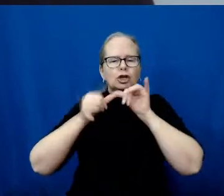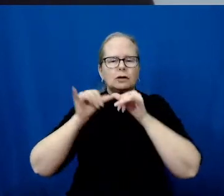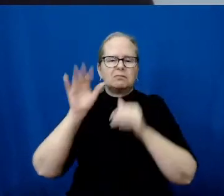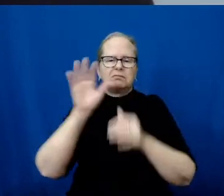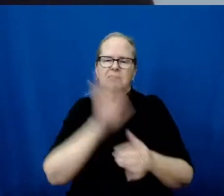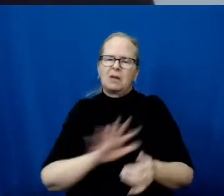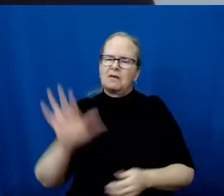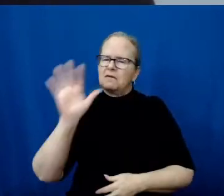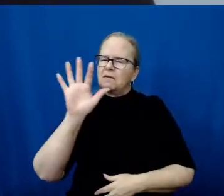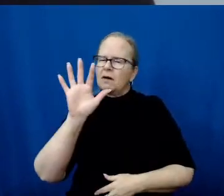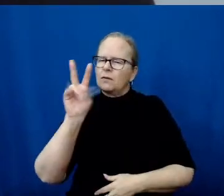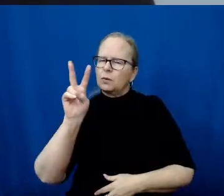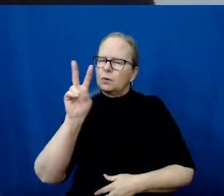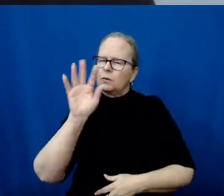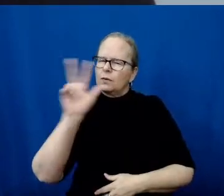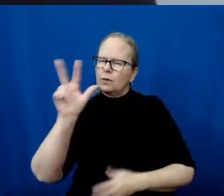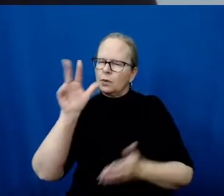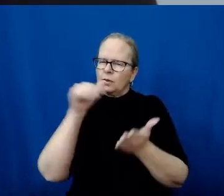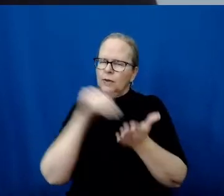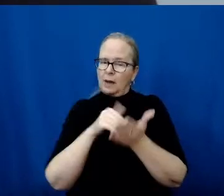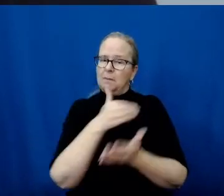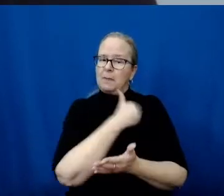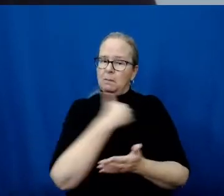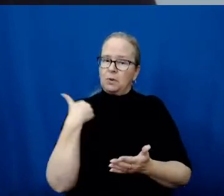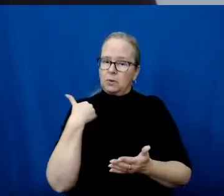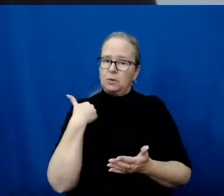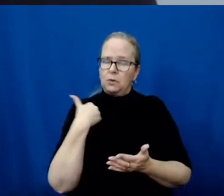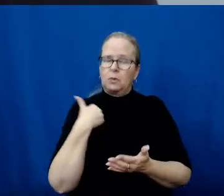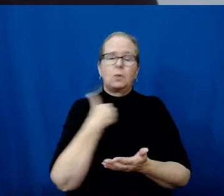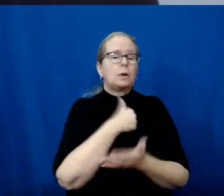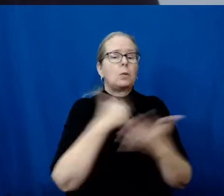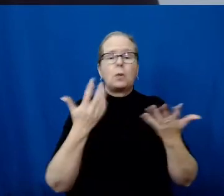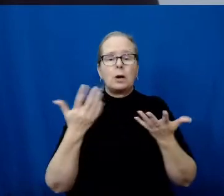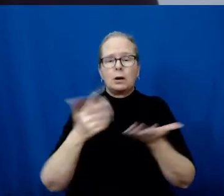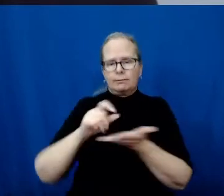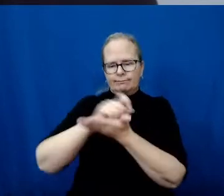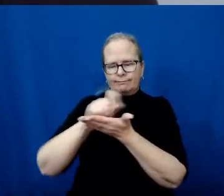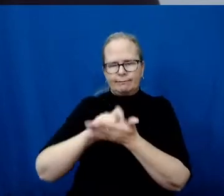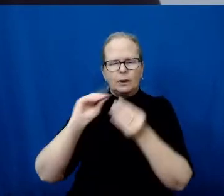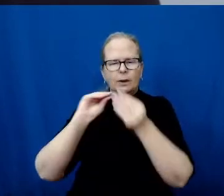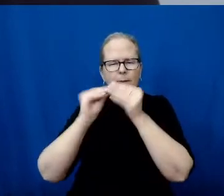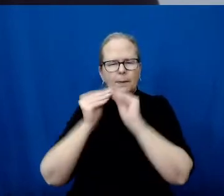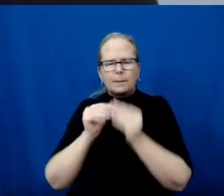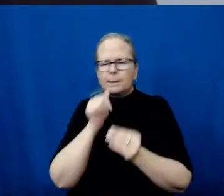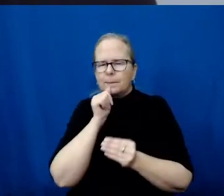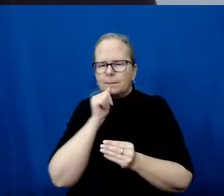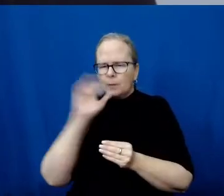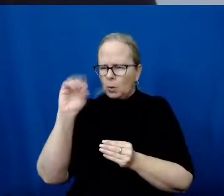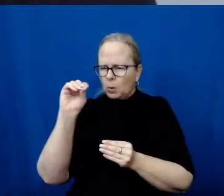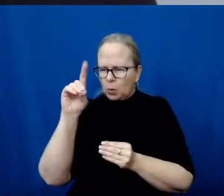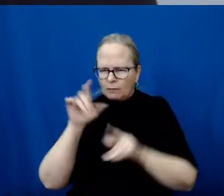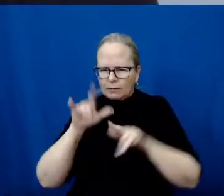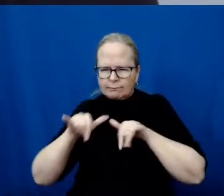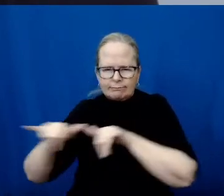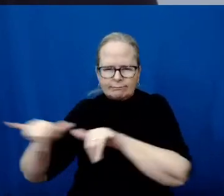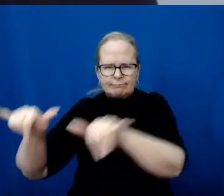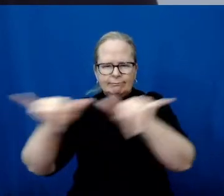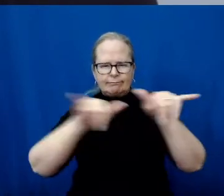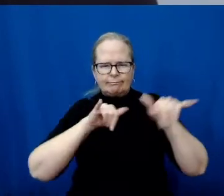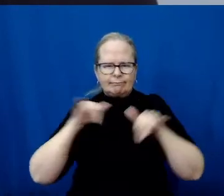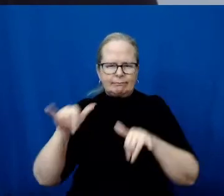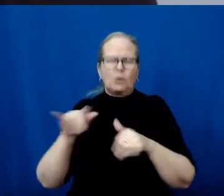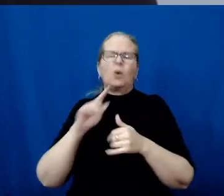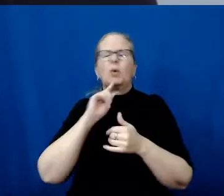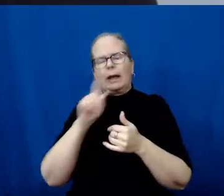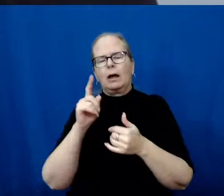we write codes and standards that people use or standards, primarily standards, but our members do work on